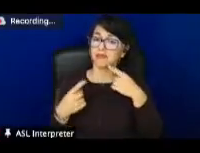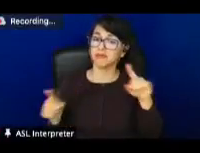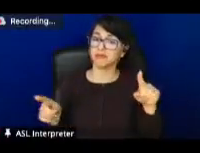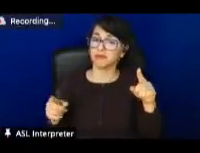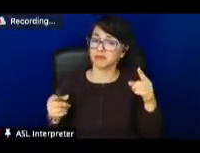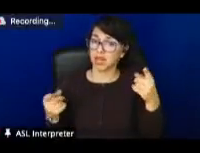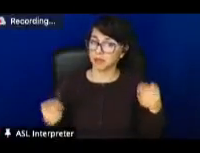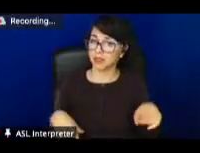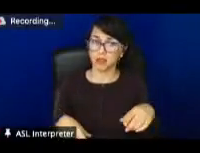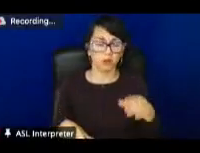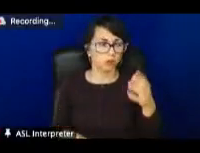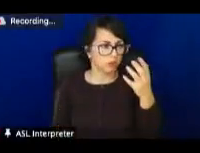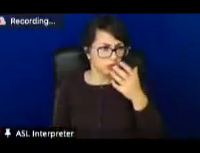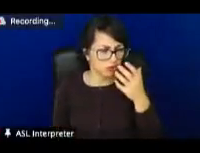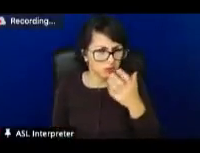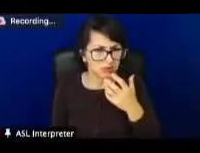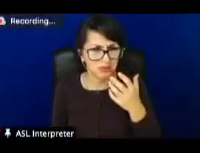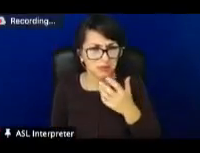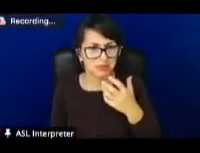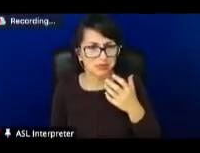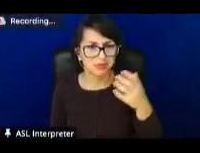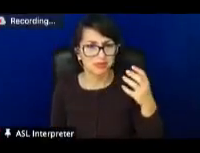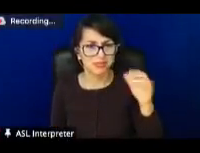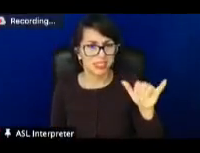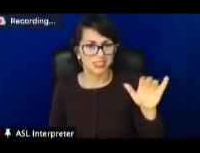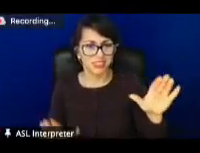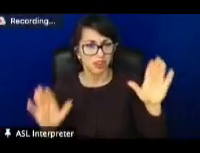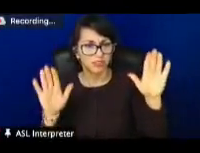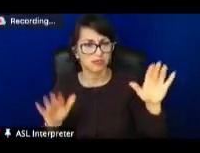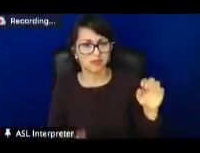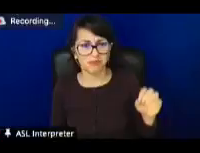that's awesome. Okay. Well,